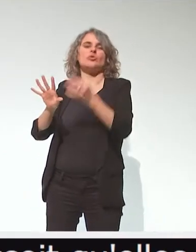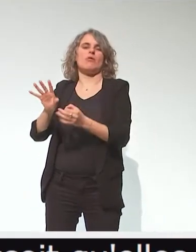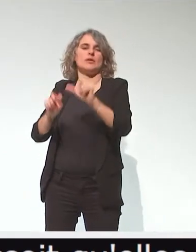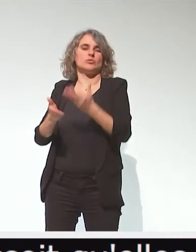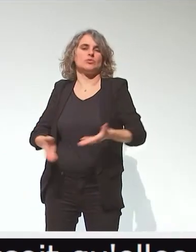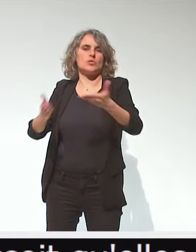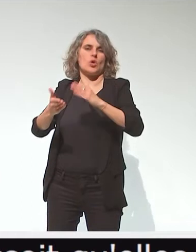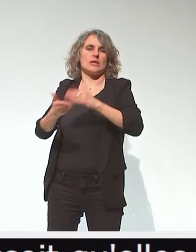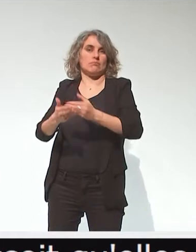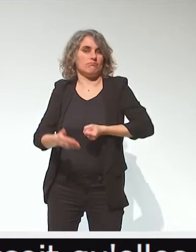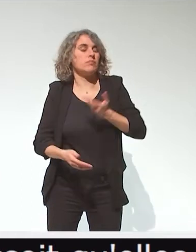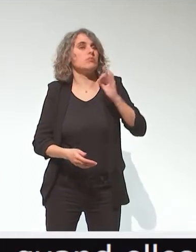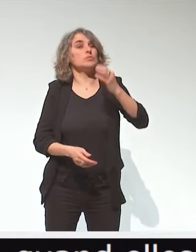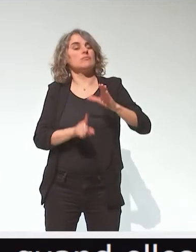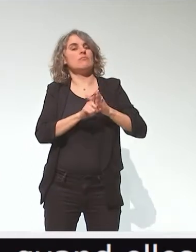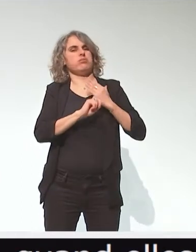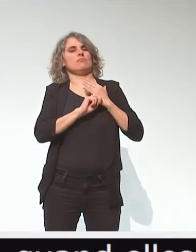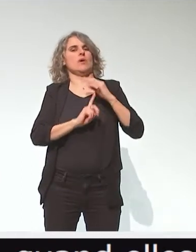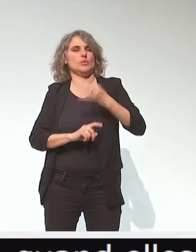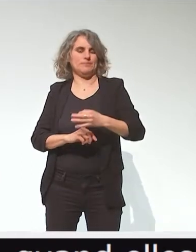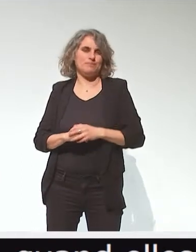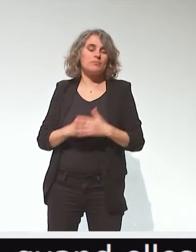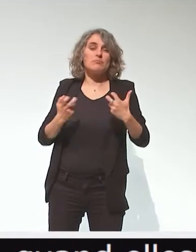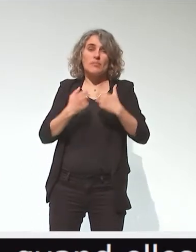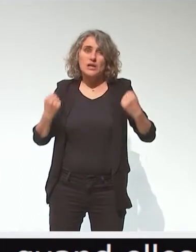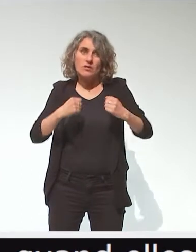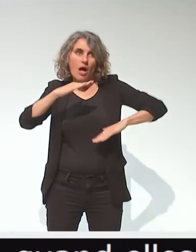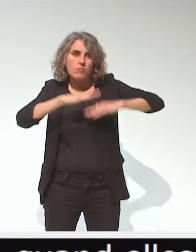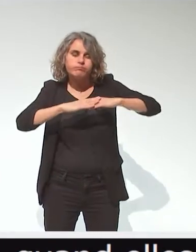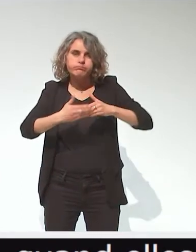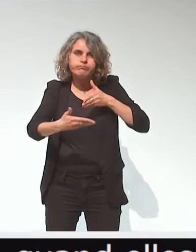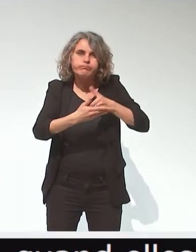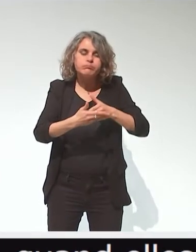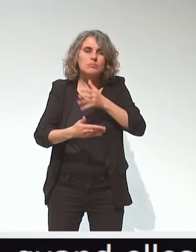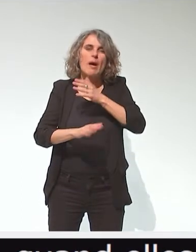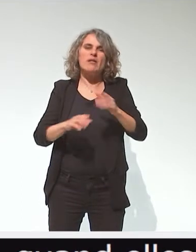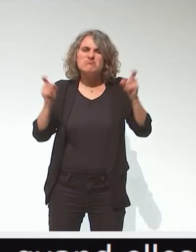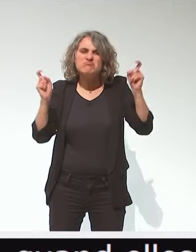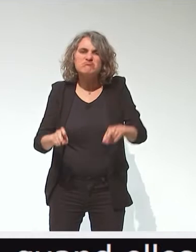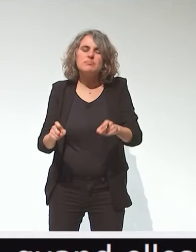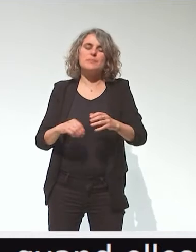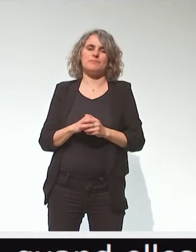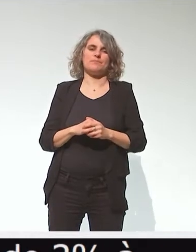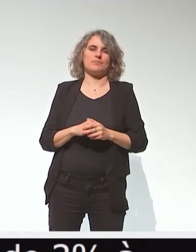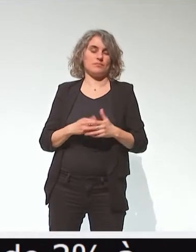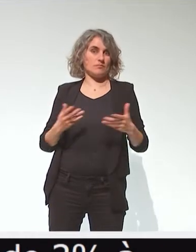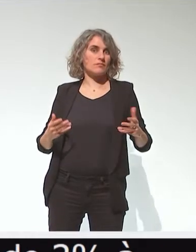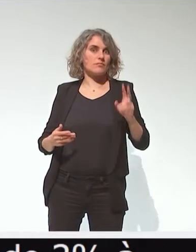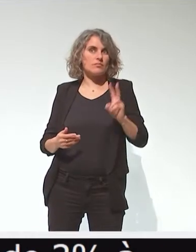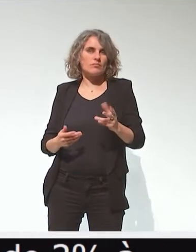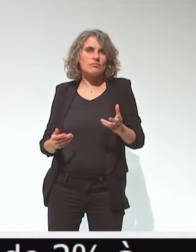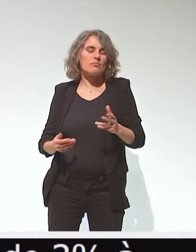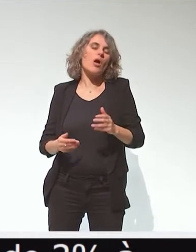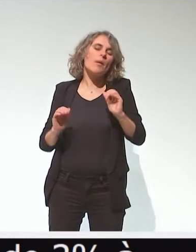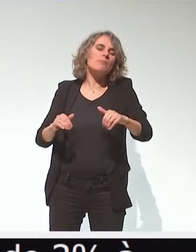severe limitations, it's still at an unacceptable level of 34%. We can go further. When we